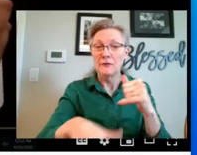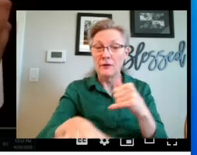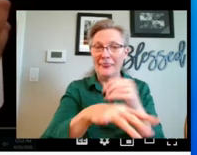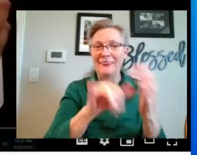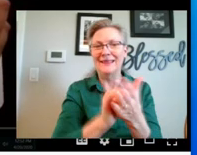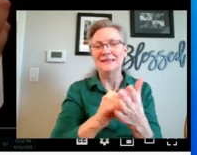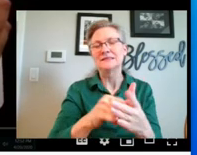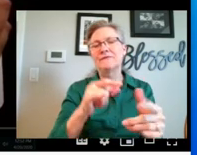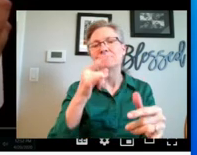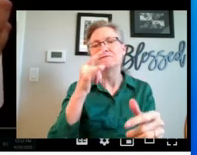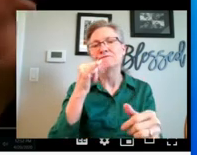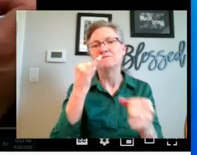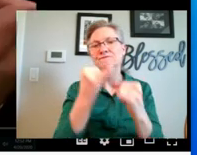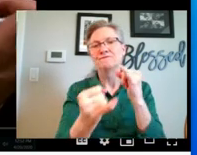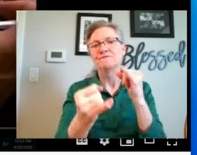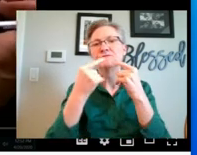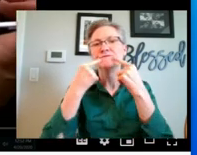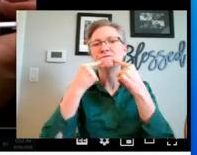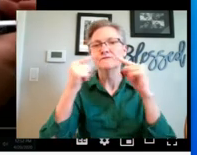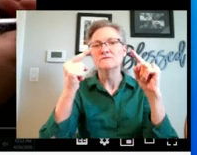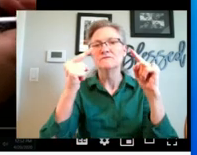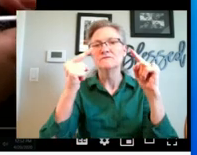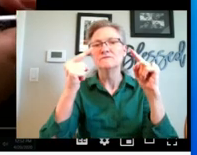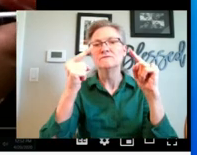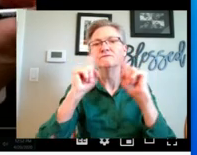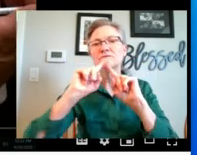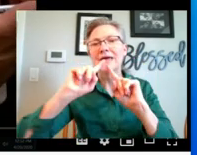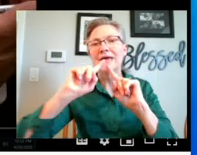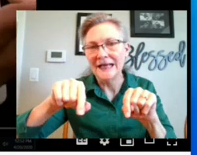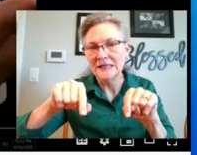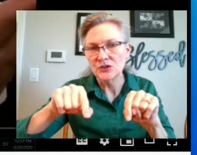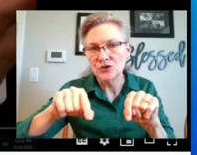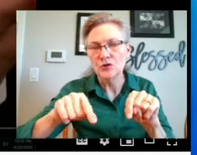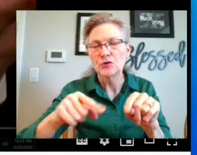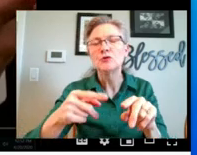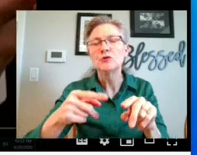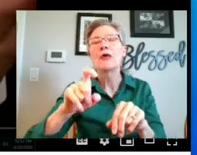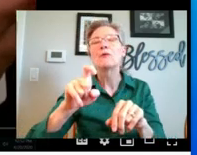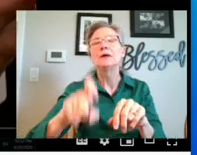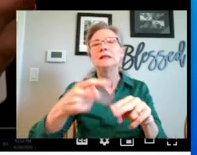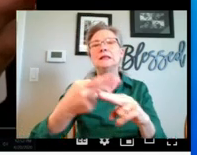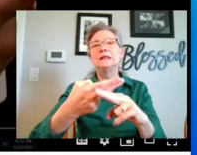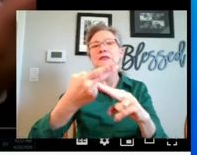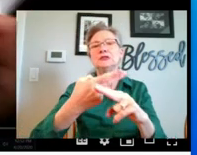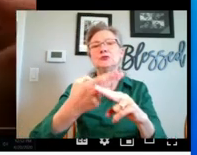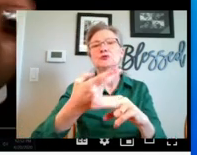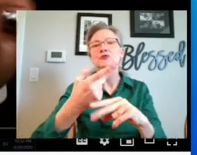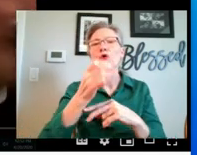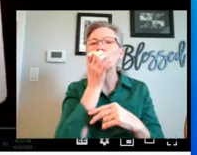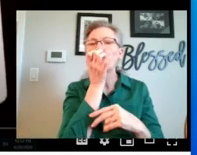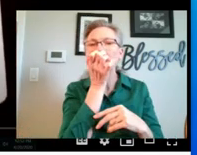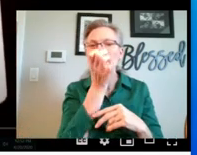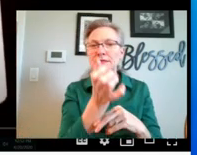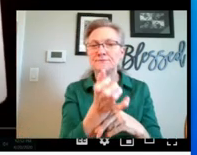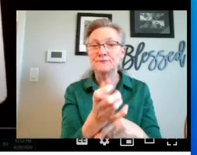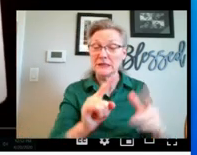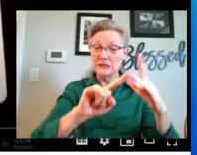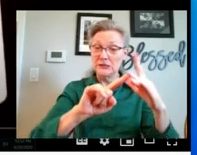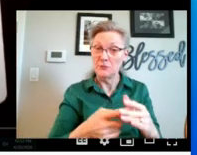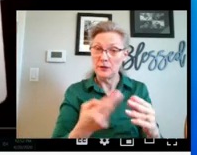final answer, which is the area that we have that will be covered by grass, right? So let's start by using our